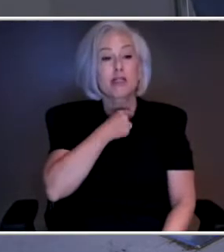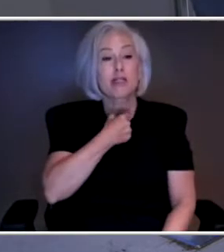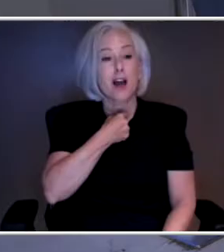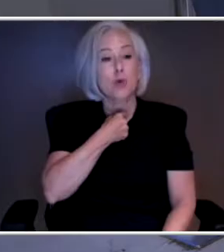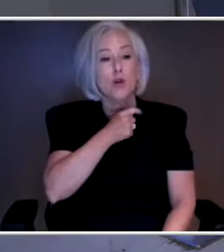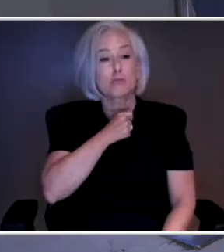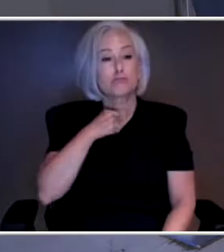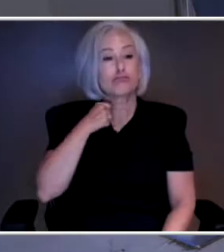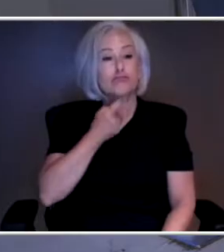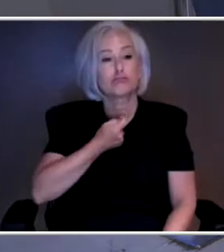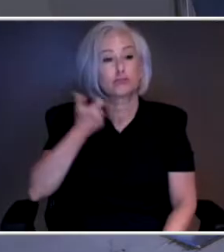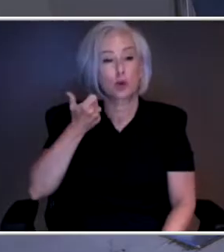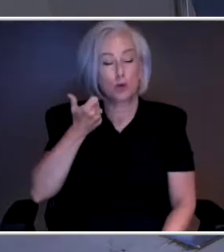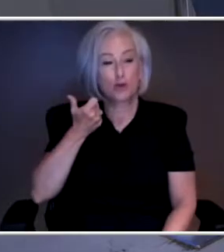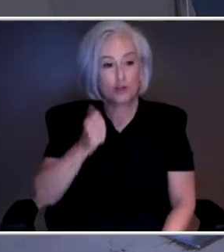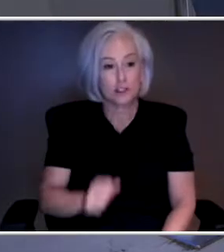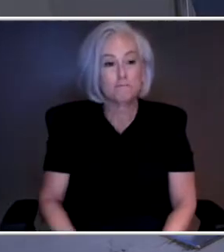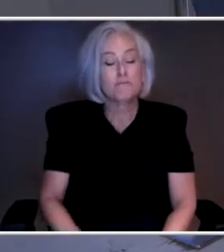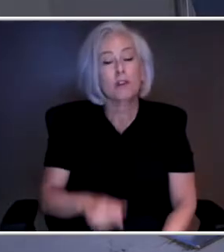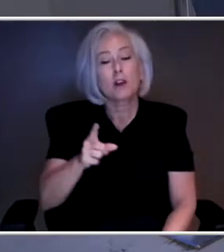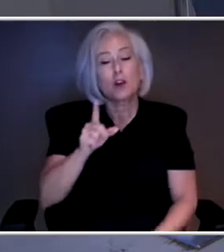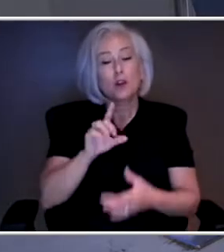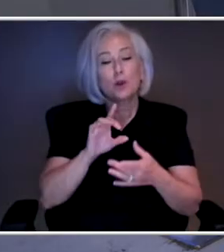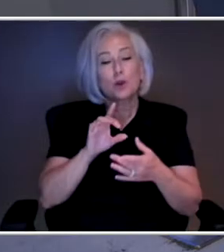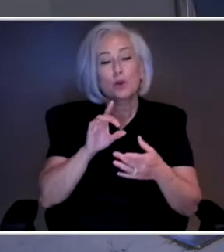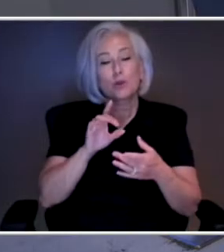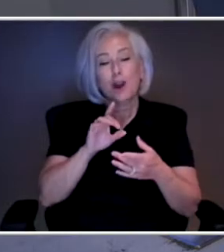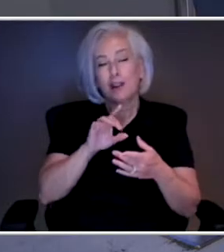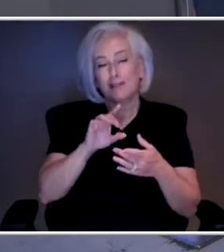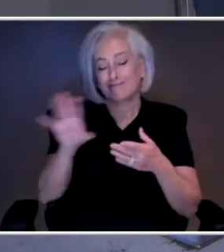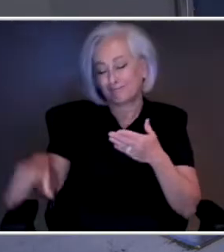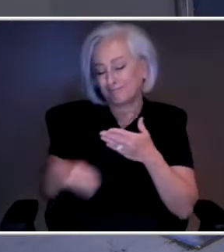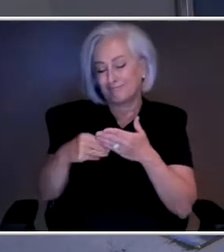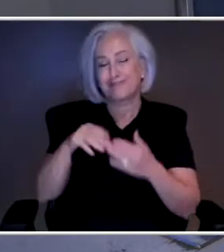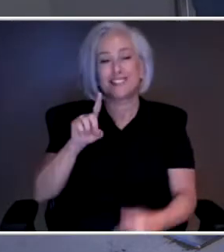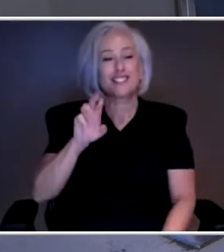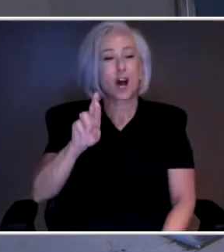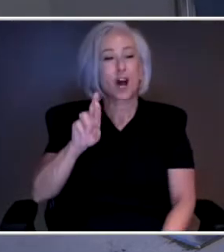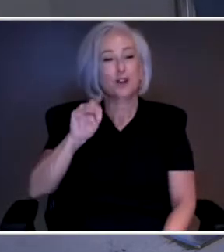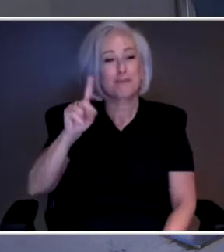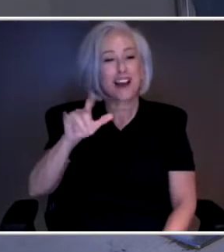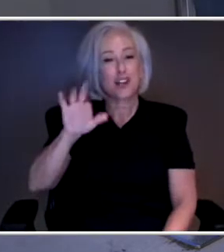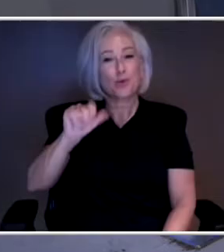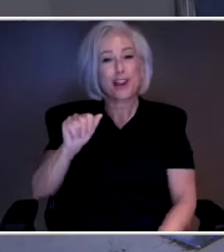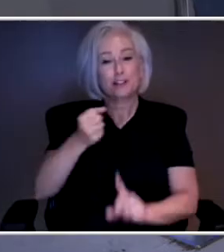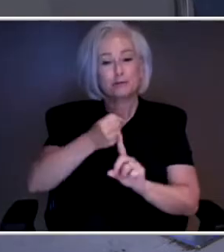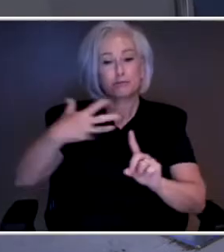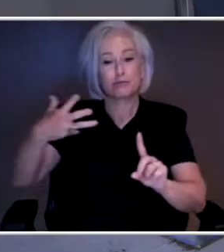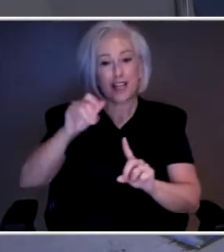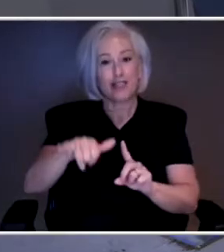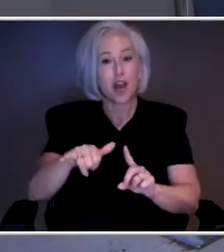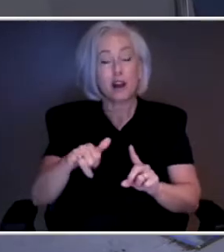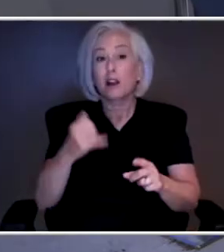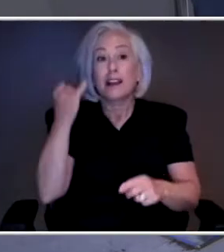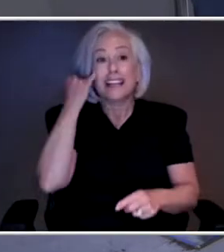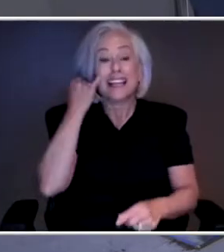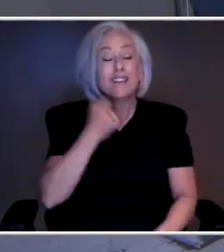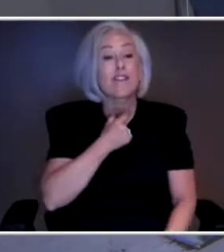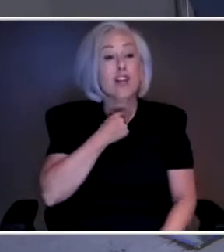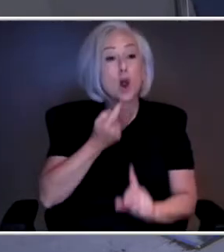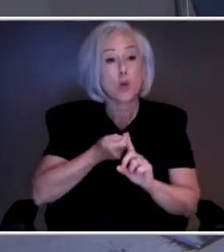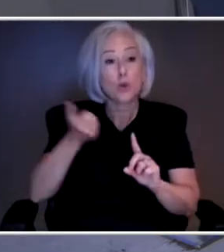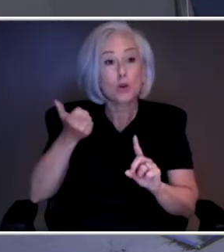and you mentioned, I was going to bring Dr. Matterang just to kind of elaborate on it as well, just like the side effects after someone has that thyroid